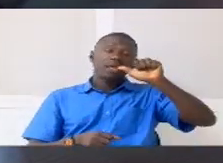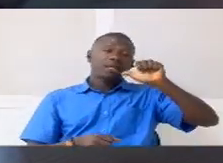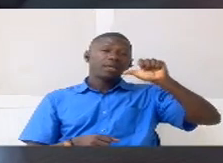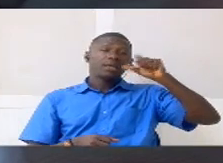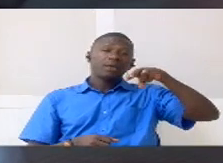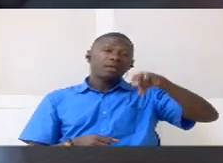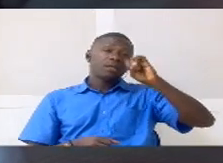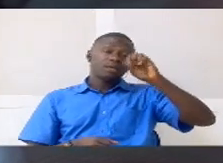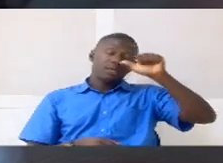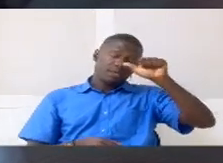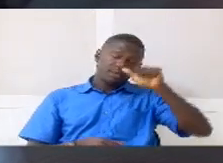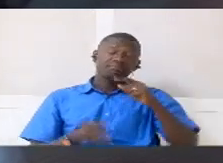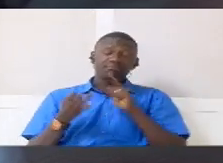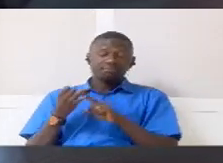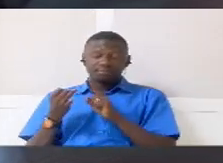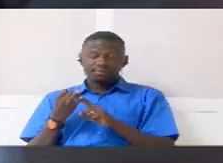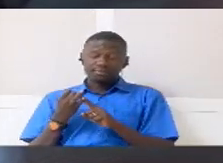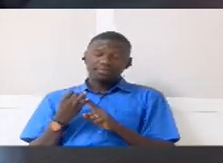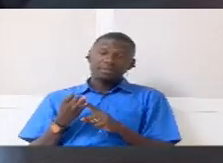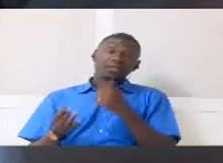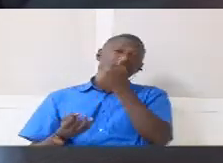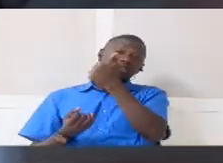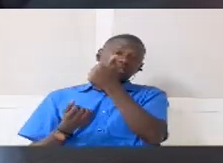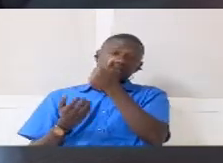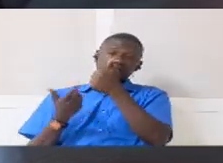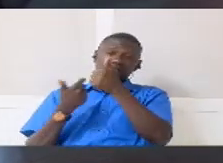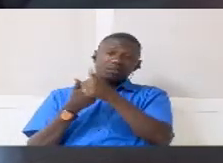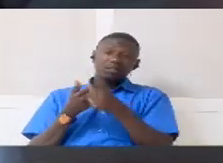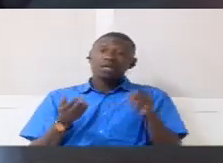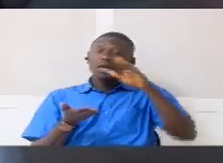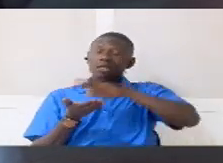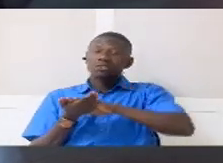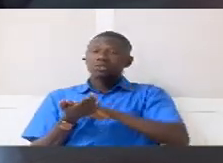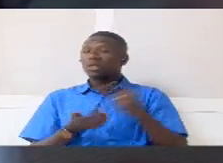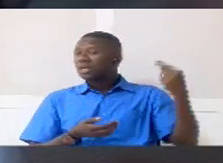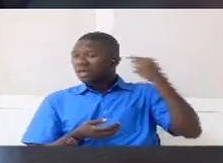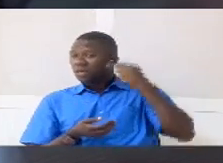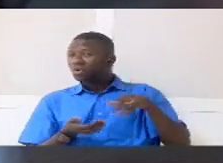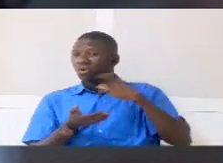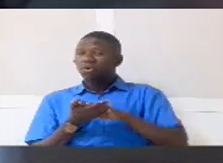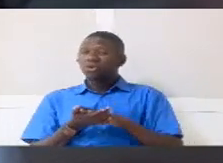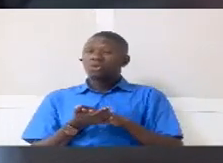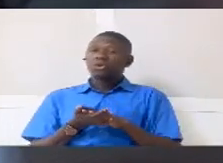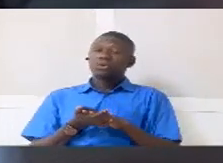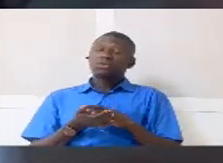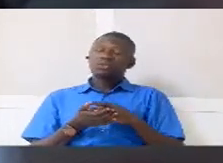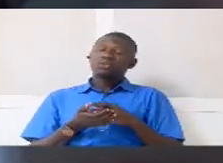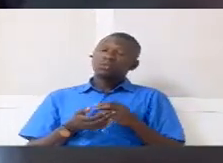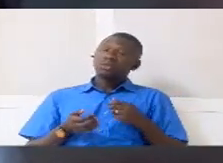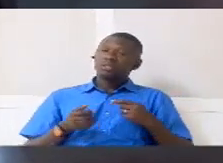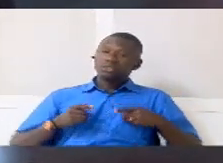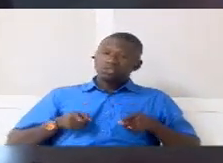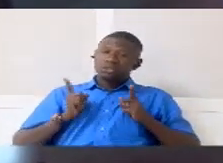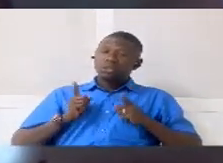Six, additional hearings on sexual and gender-based violence. And seven,